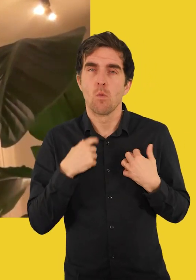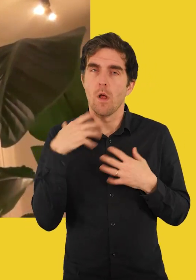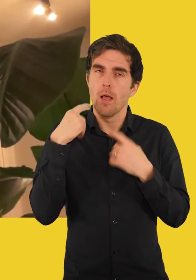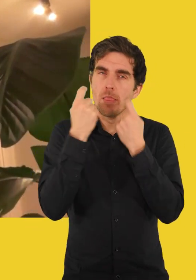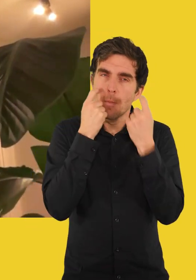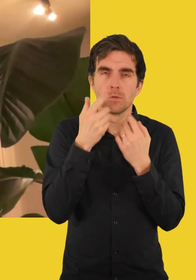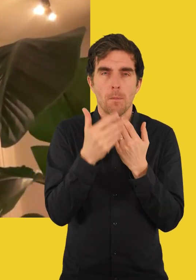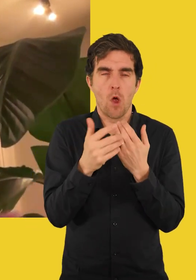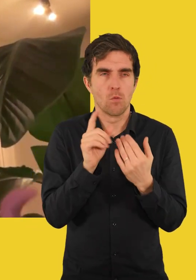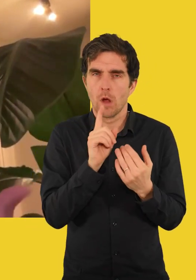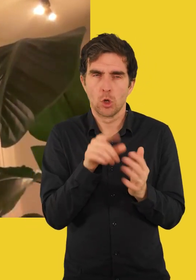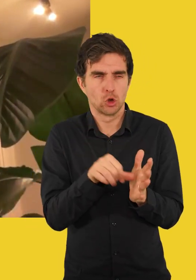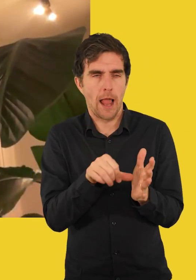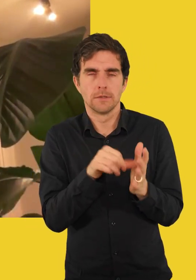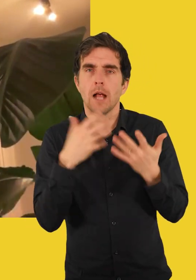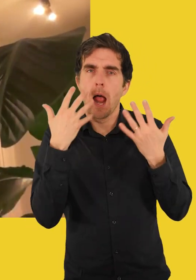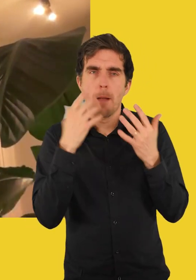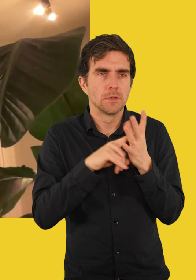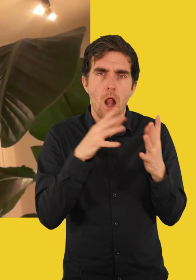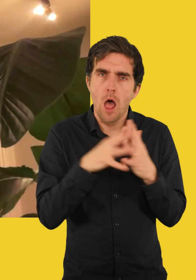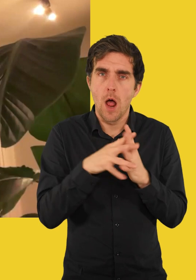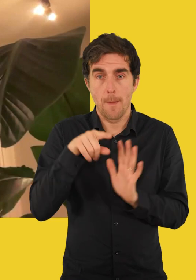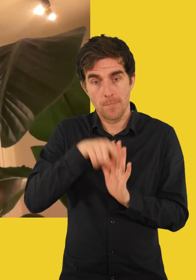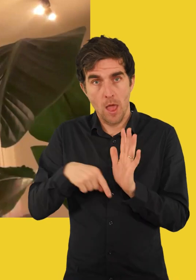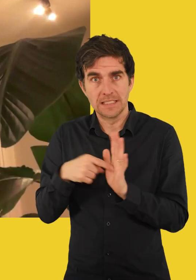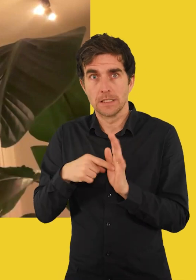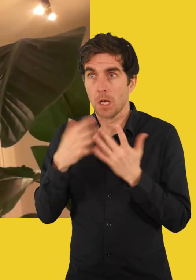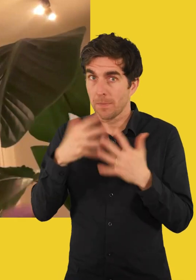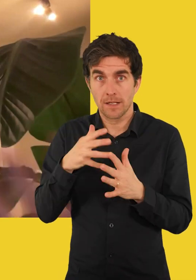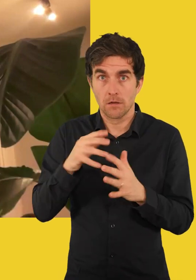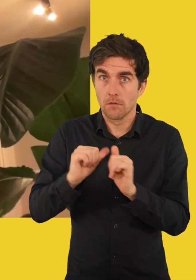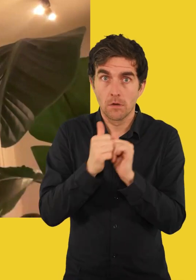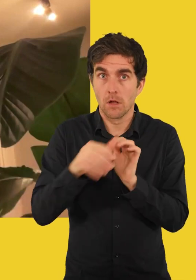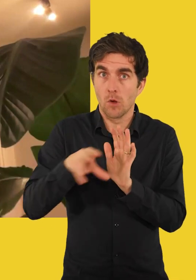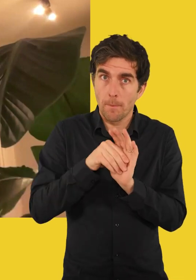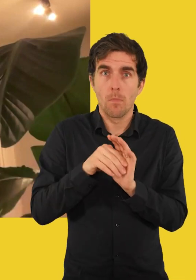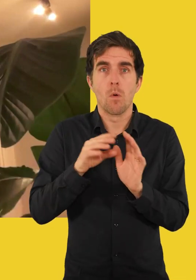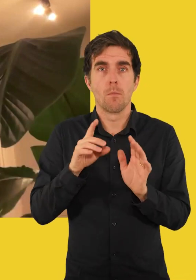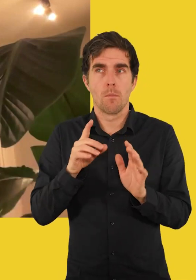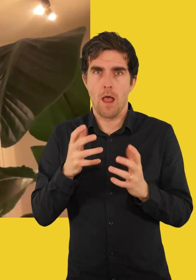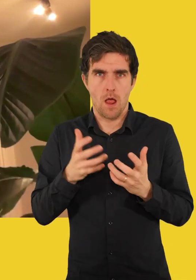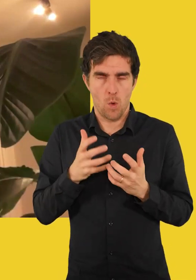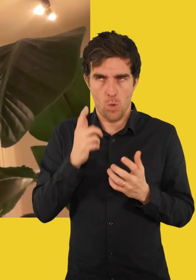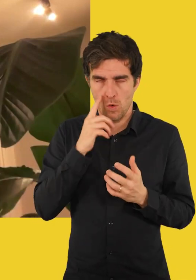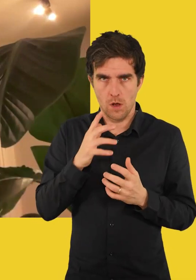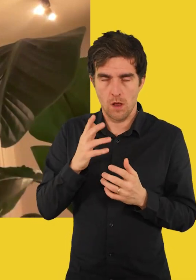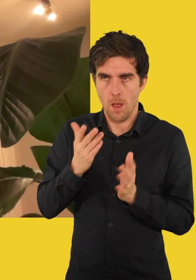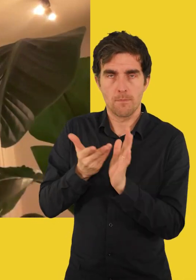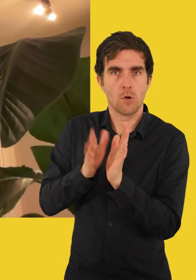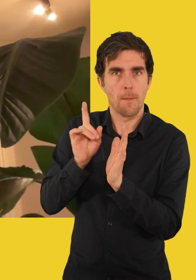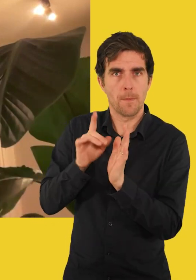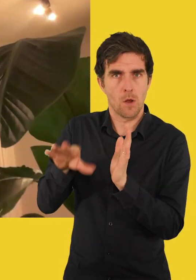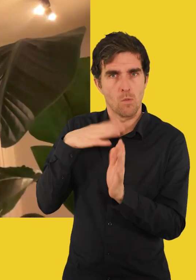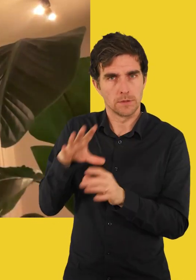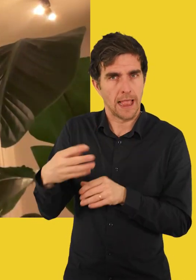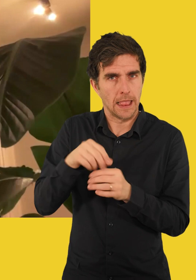we can think about things such as challenging climate laws and policies that have been adopted without meaningful participation of marginalized people,